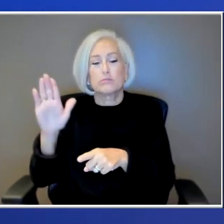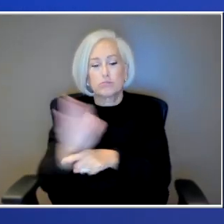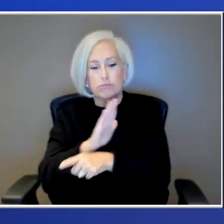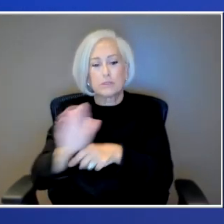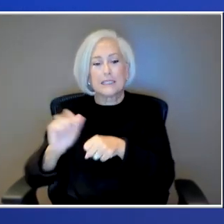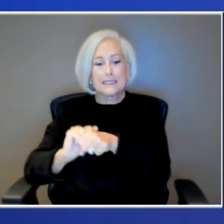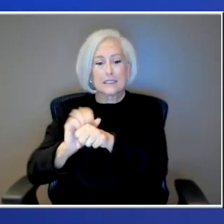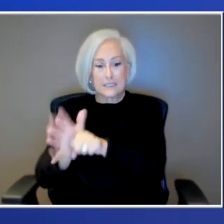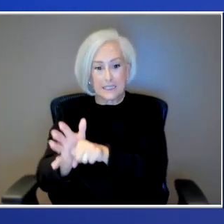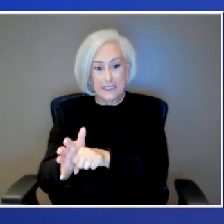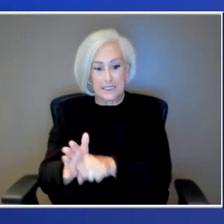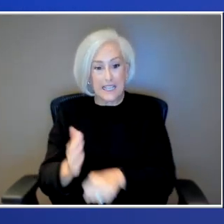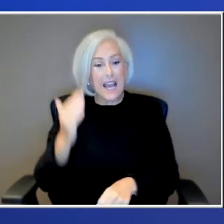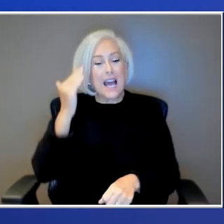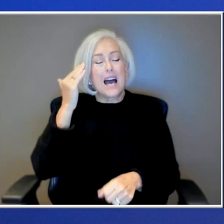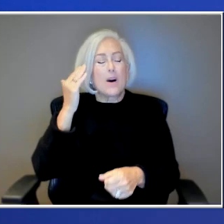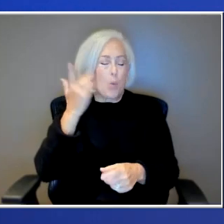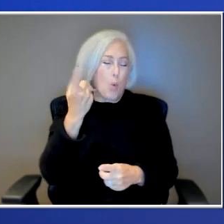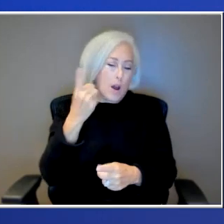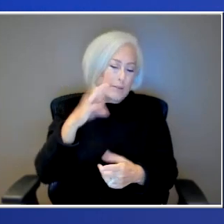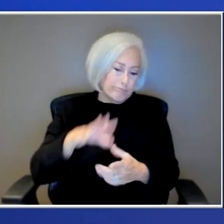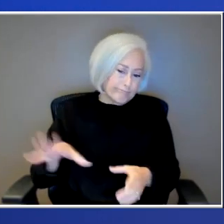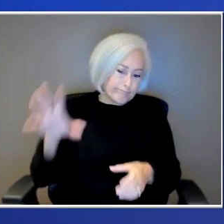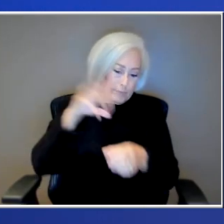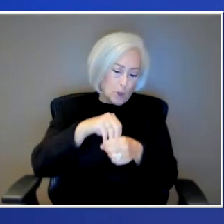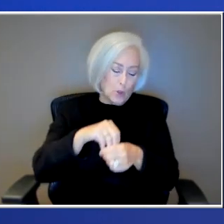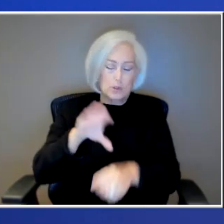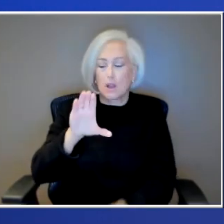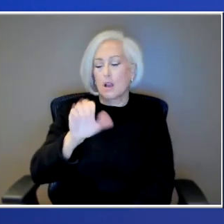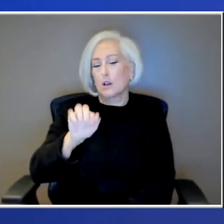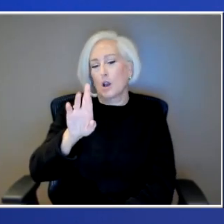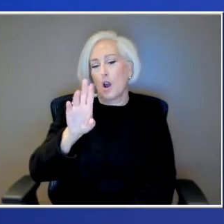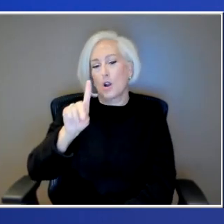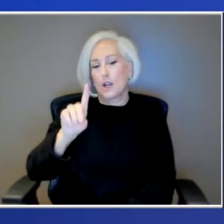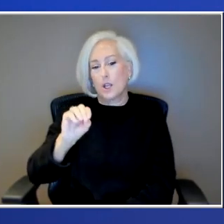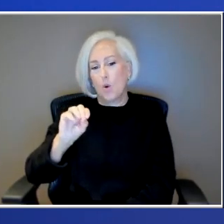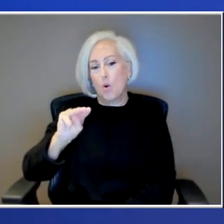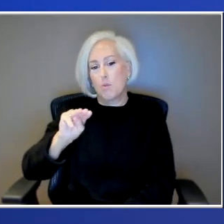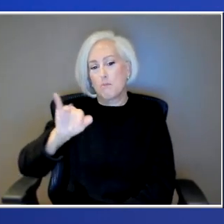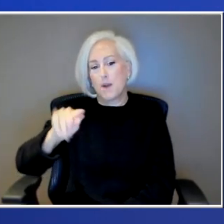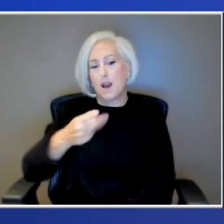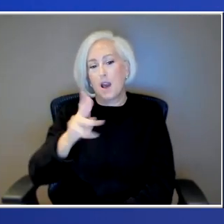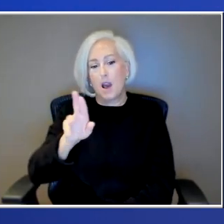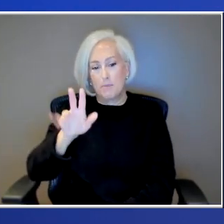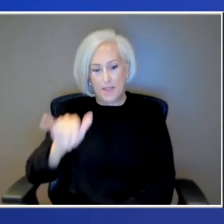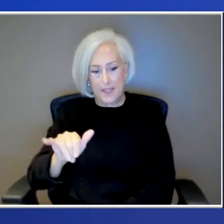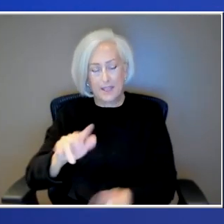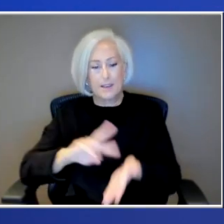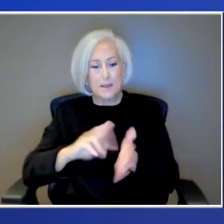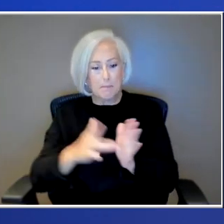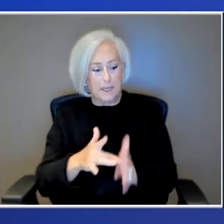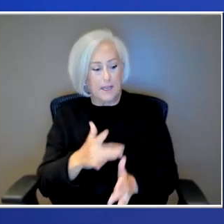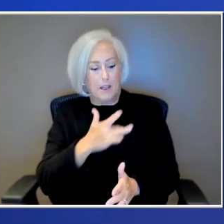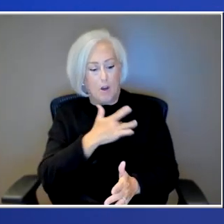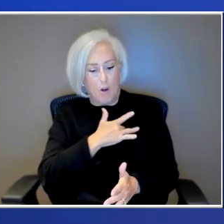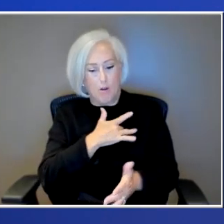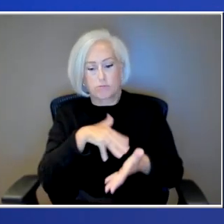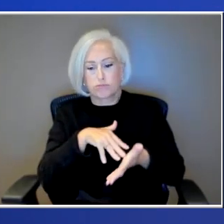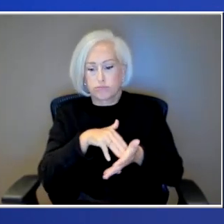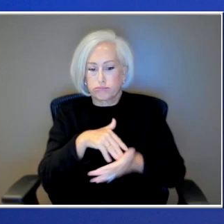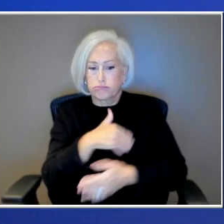cardiomyopathy. I know people have been concerned about maybe their younger adolescent sons getting the vaccine because there have